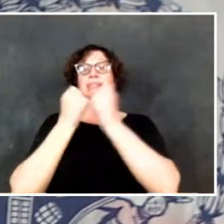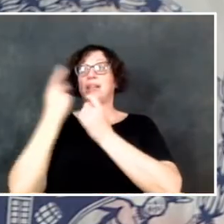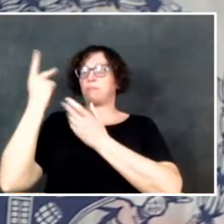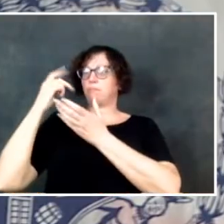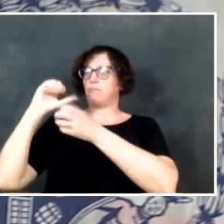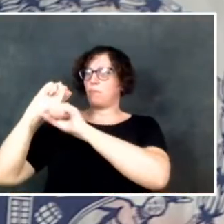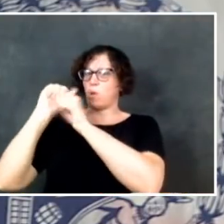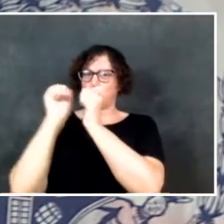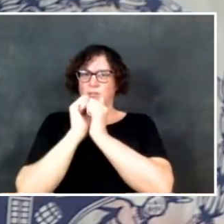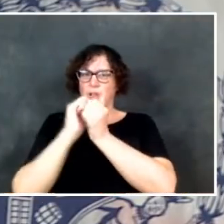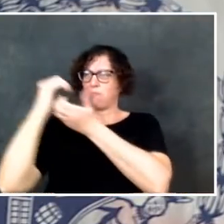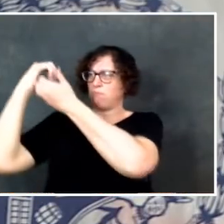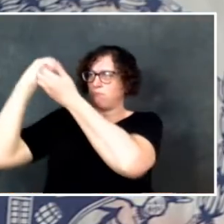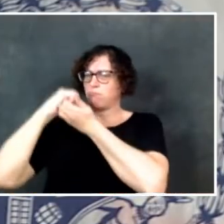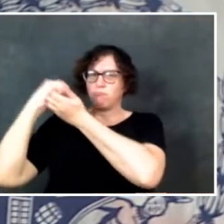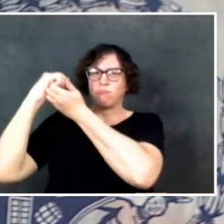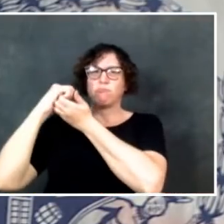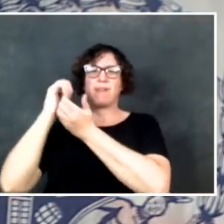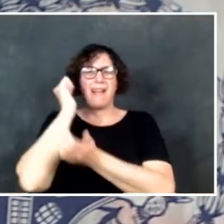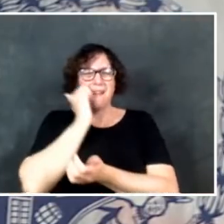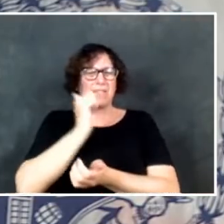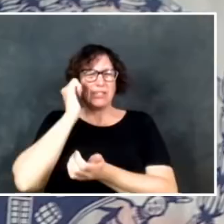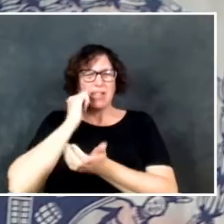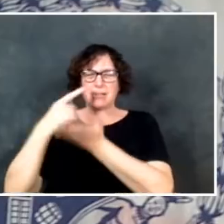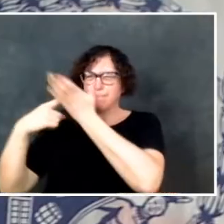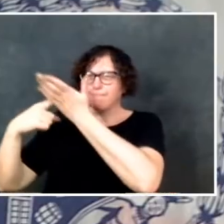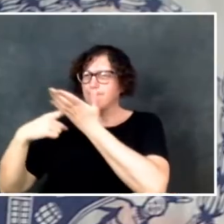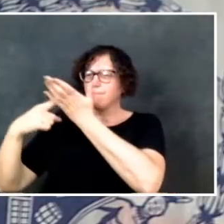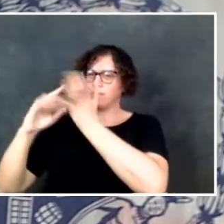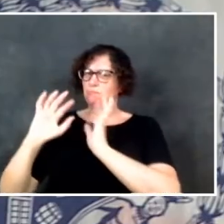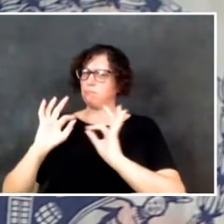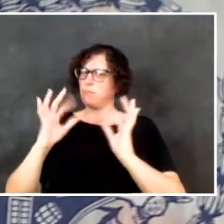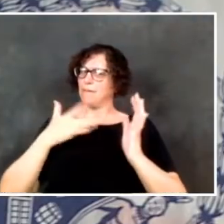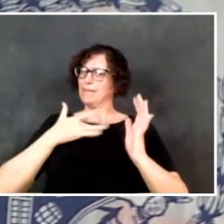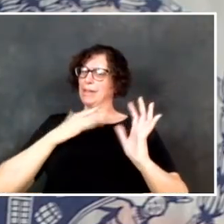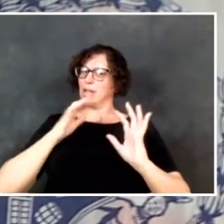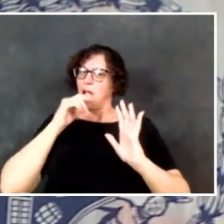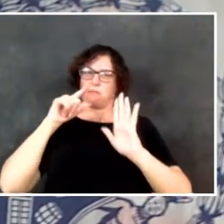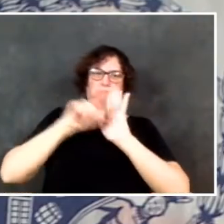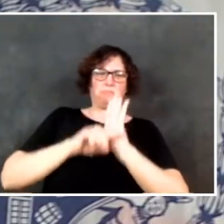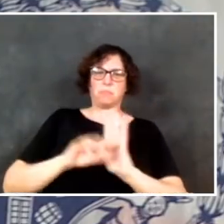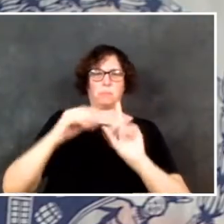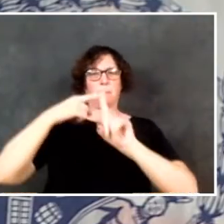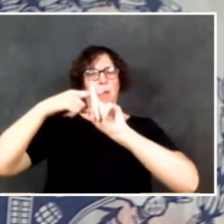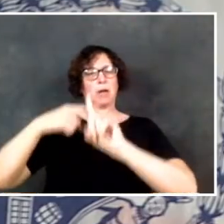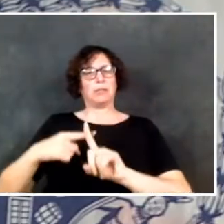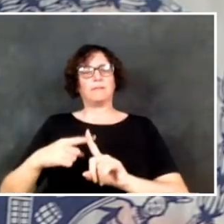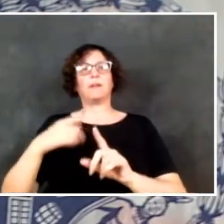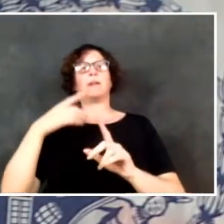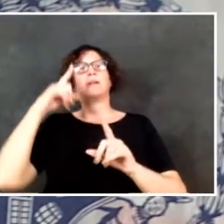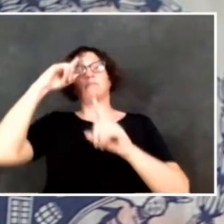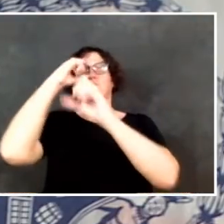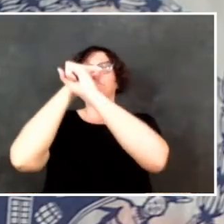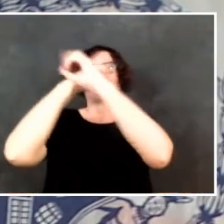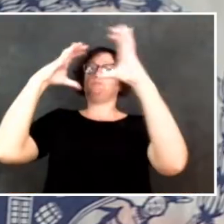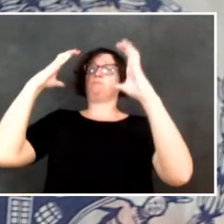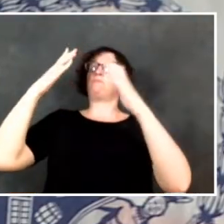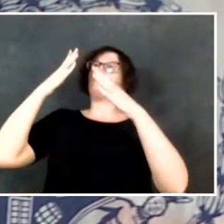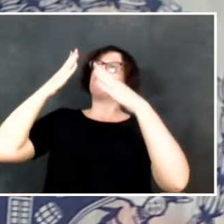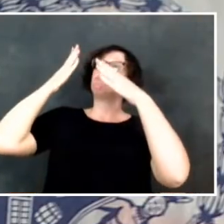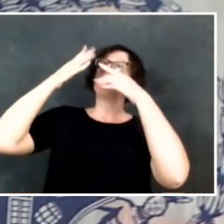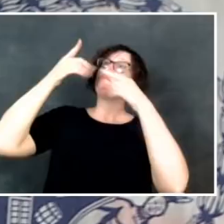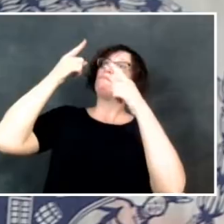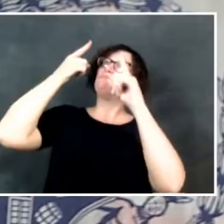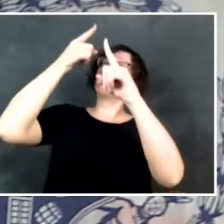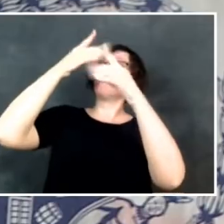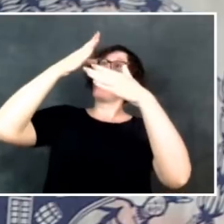end, when you think about what have we all tried to do together, we've all, city and state together, we have worked to make sure that